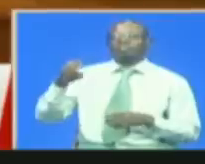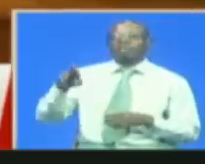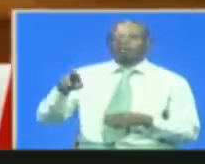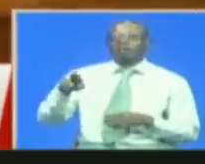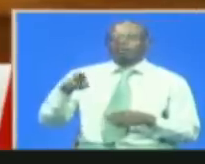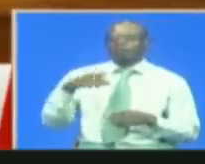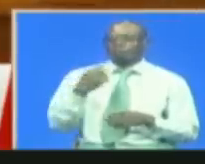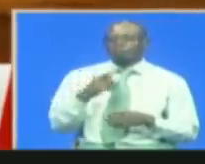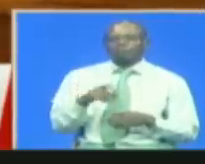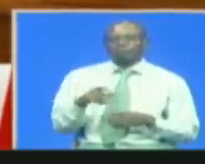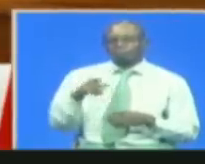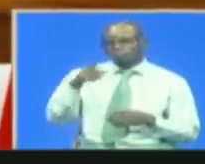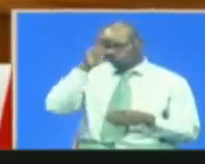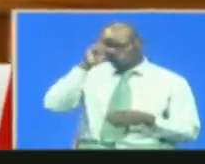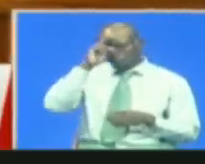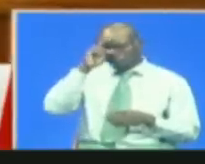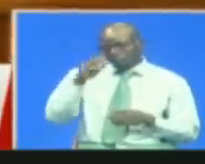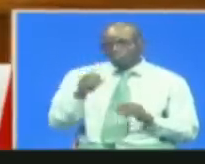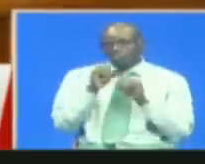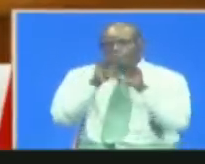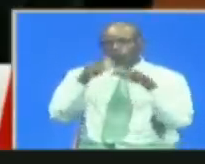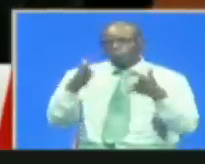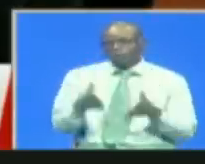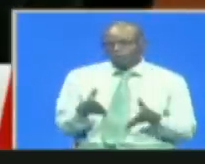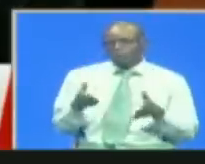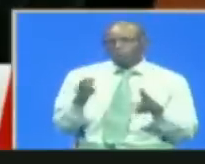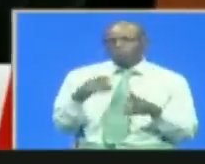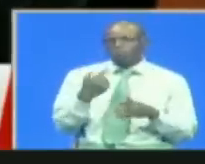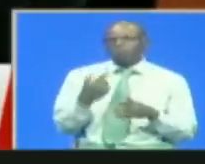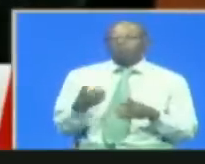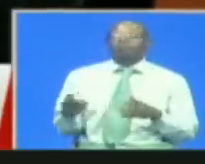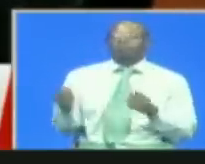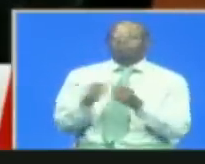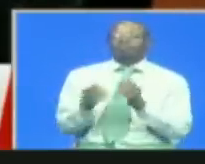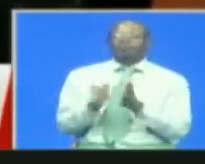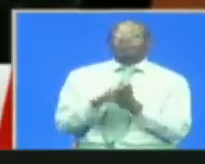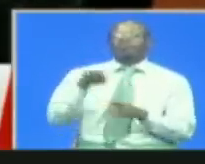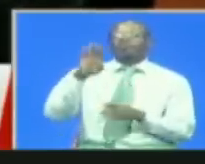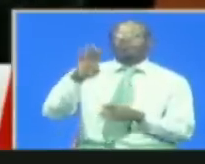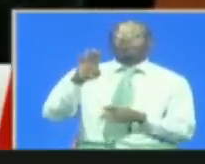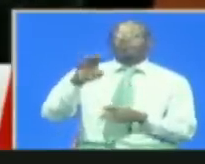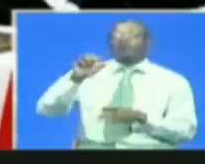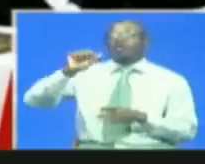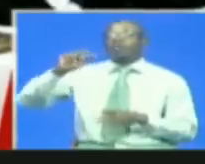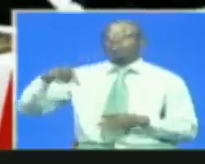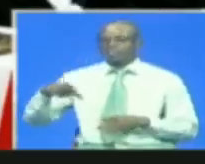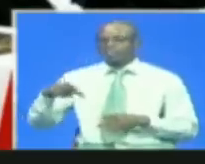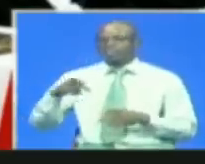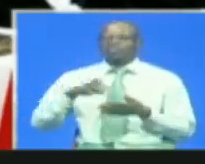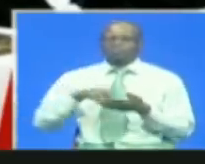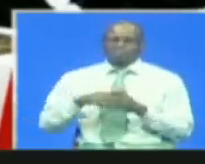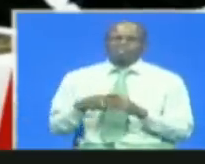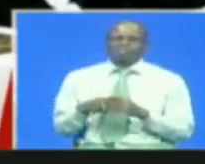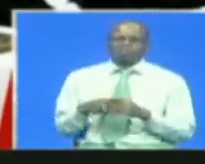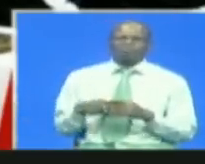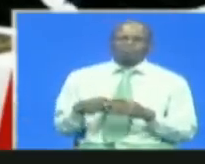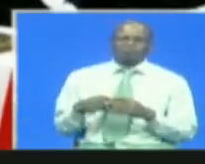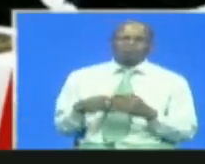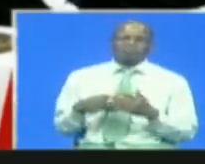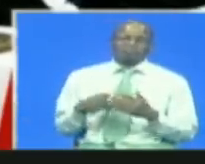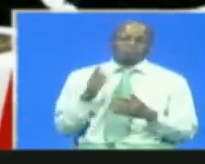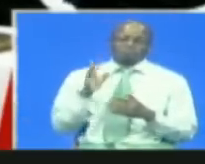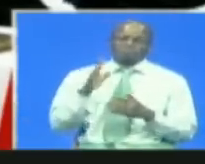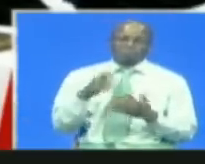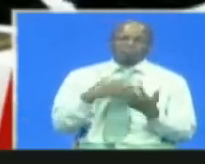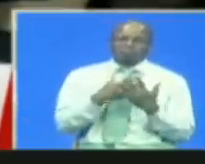been charged together with the four administration police officers. Justice Jesse Lesit ruled that the confession is admissible in